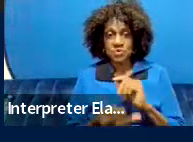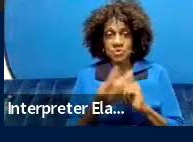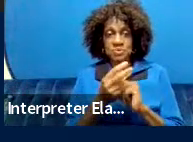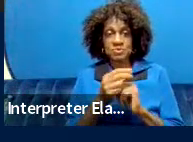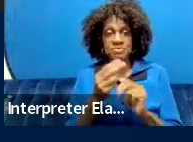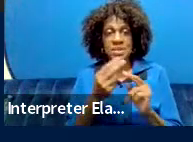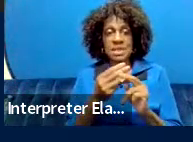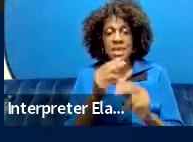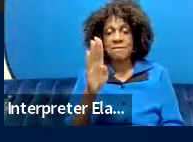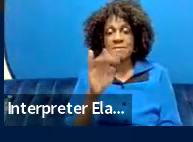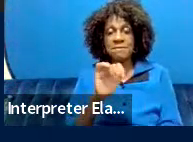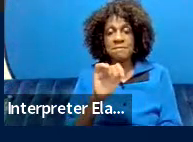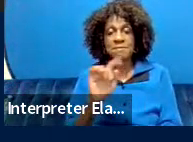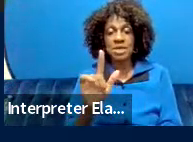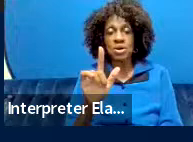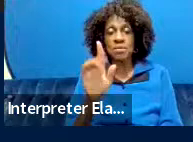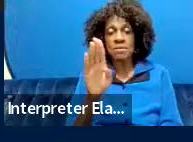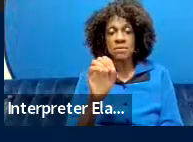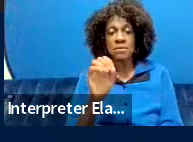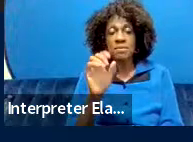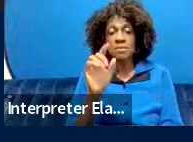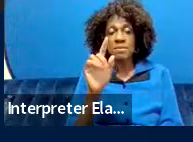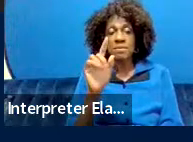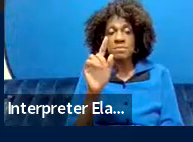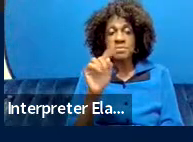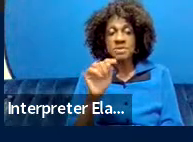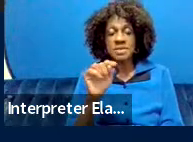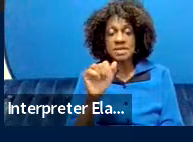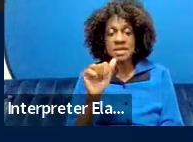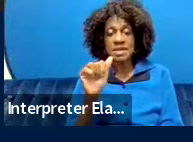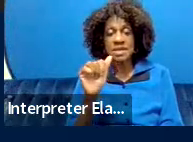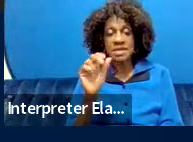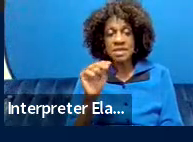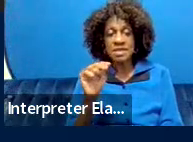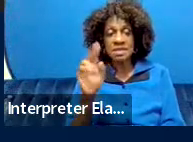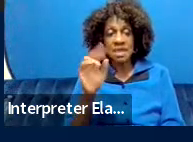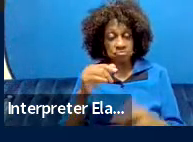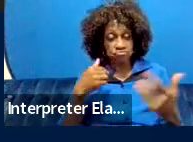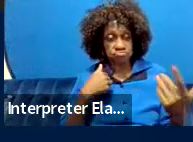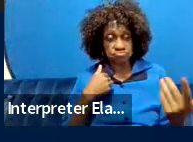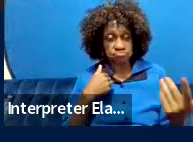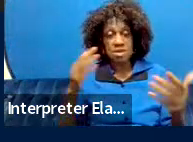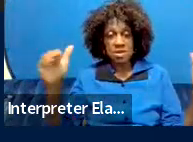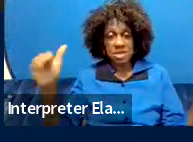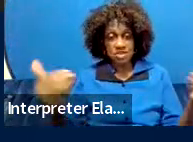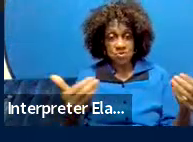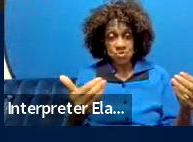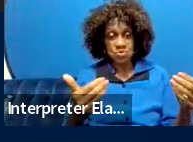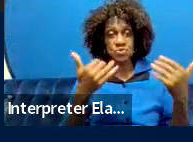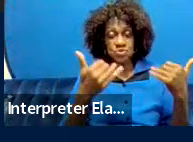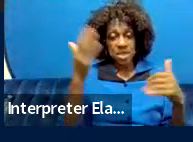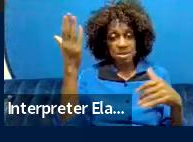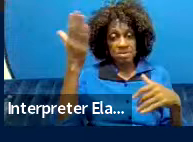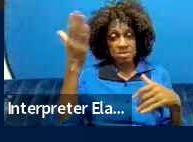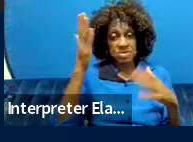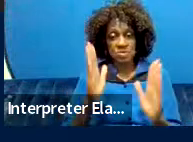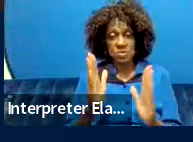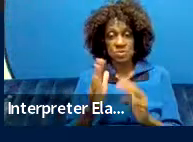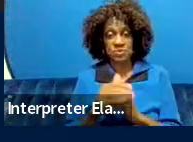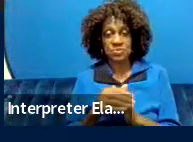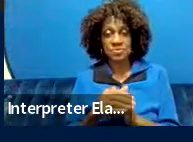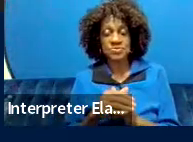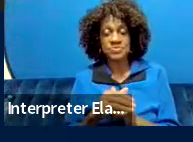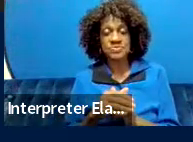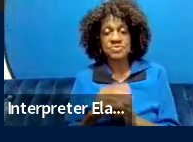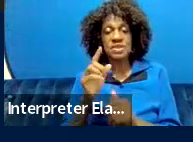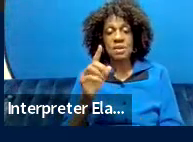My name is Bill Botten, and I serve as the training coordinator for the Access Board, and it's my pleasure to introduce today's presenters.